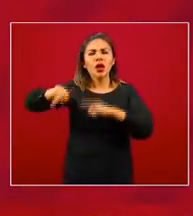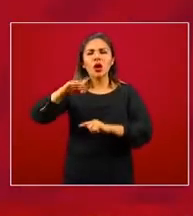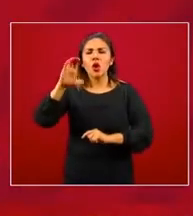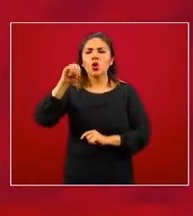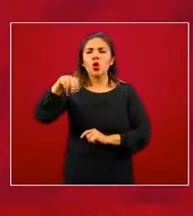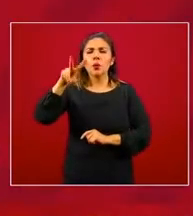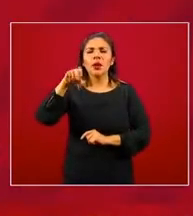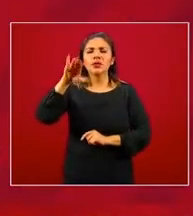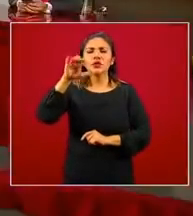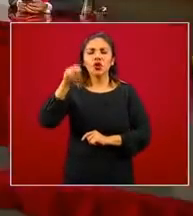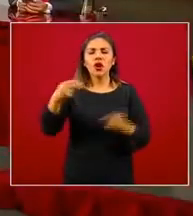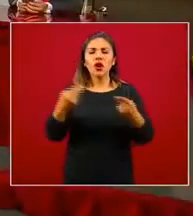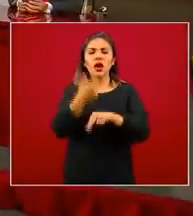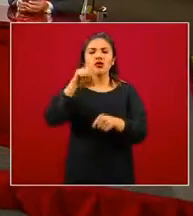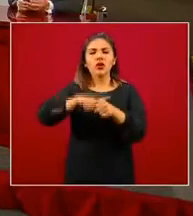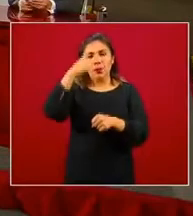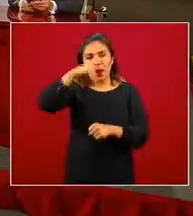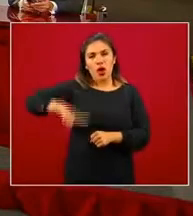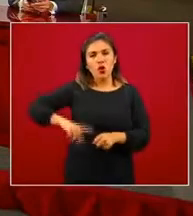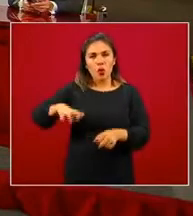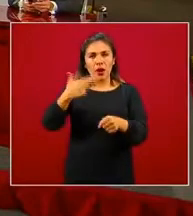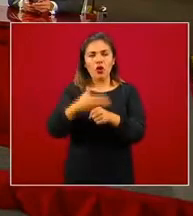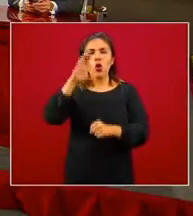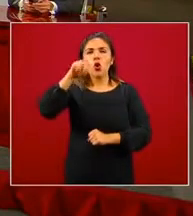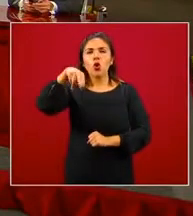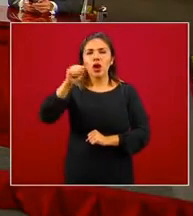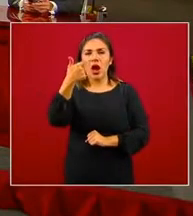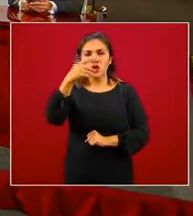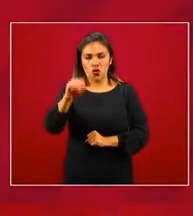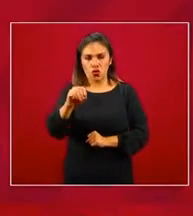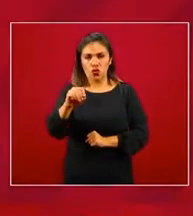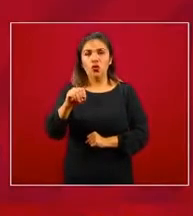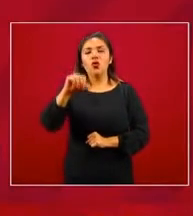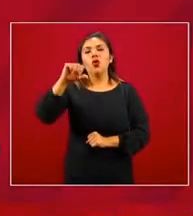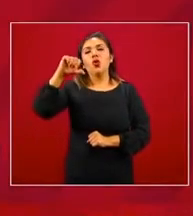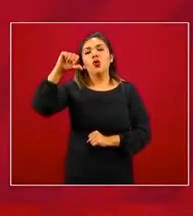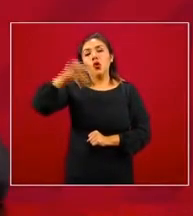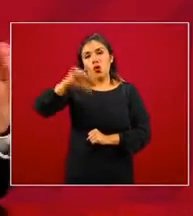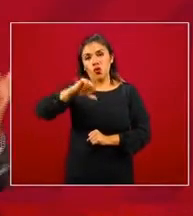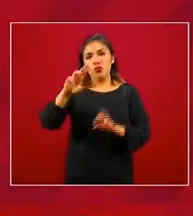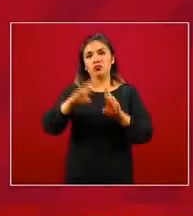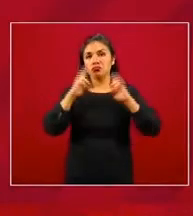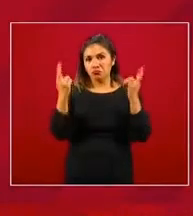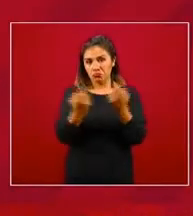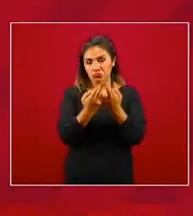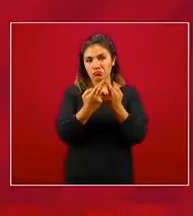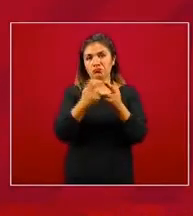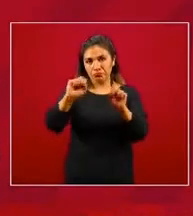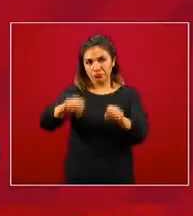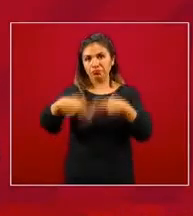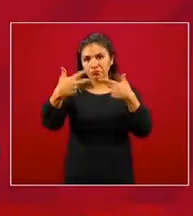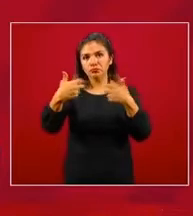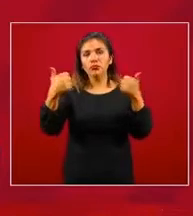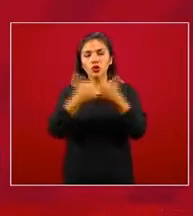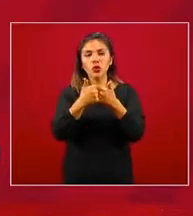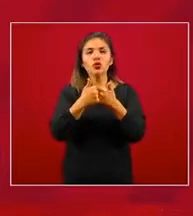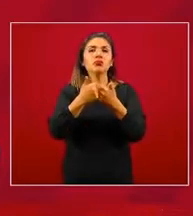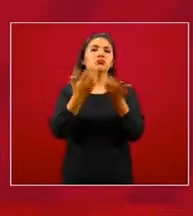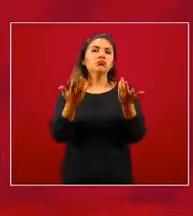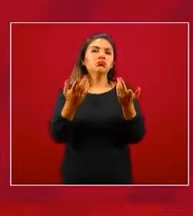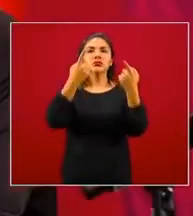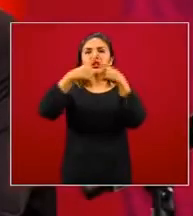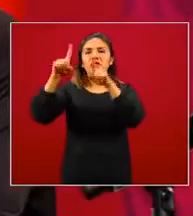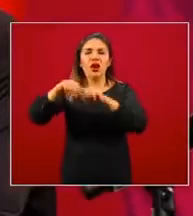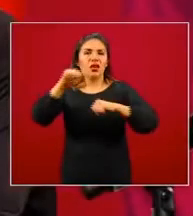other people in the convention. What's it called? The National Governors Convention, the CONAGO. we organized a meeting